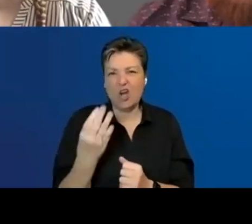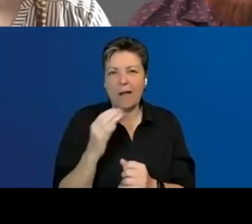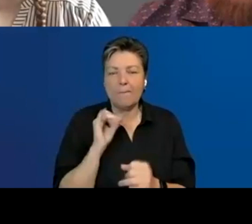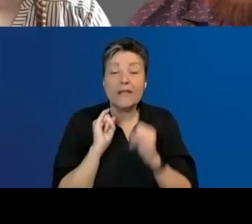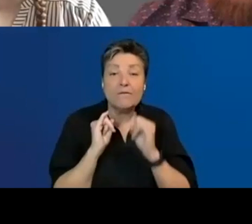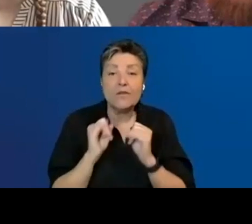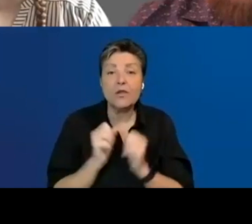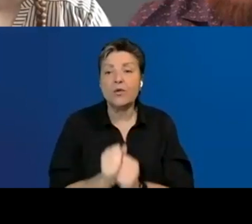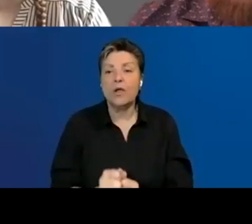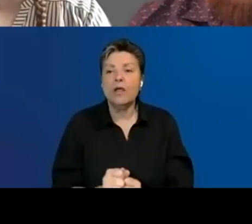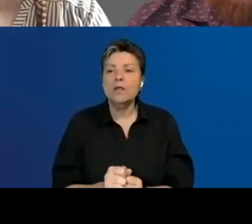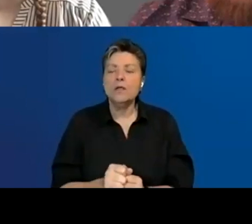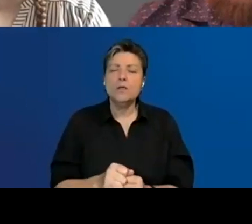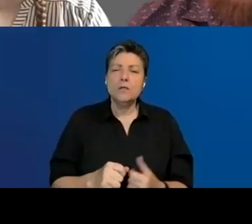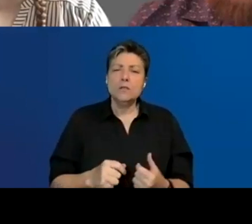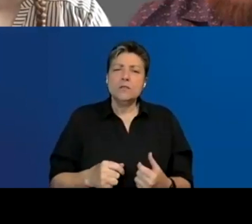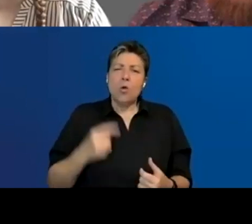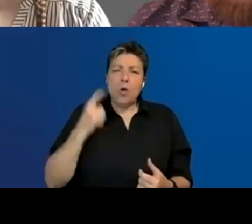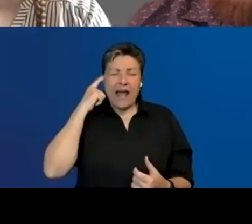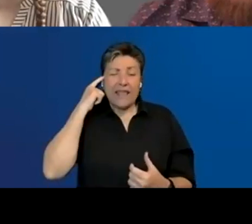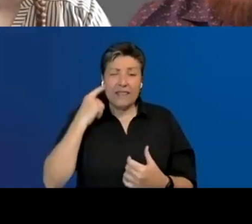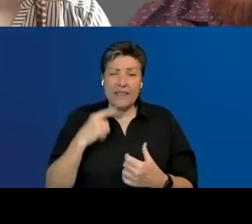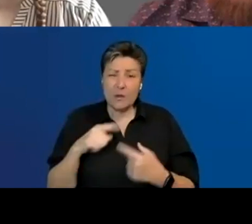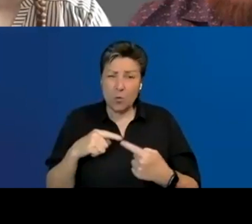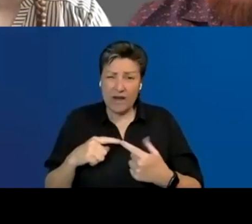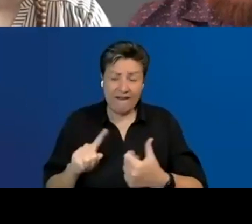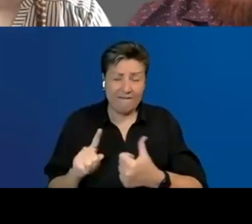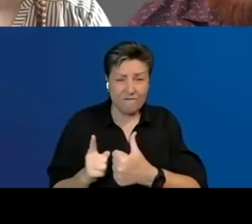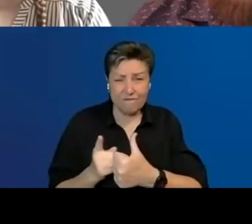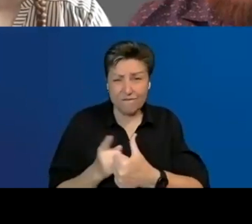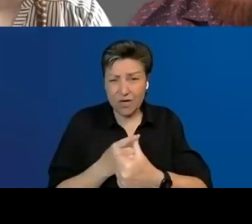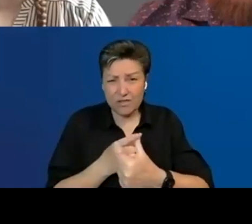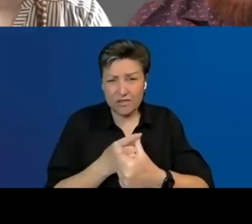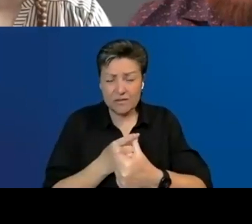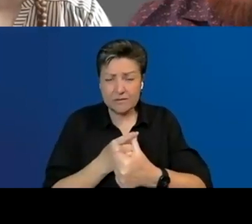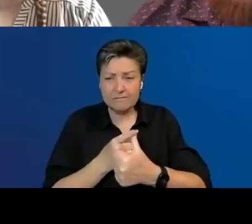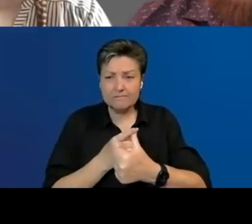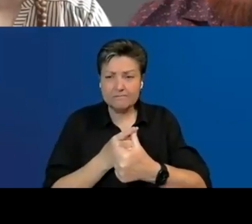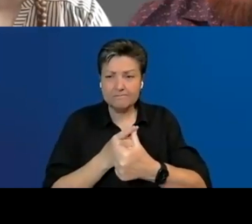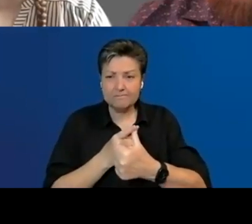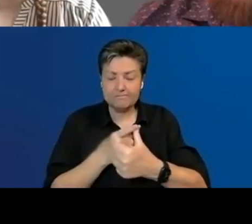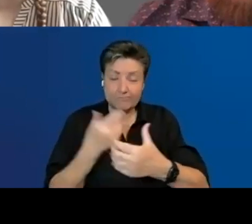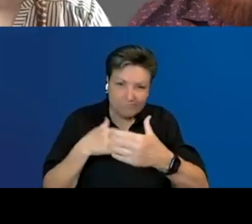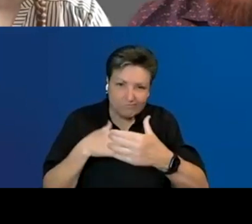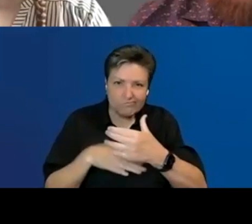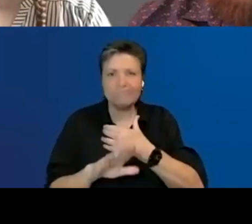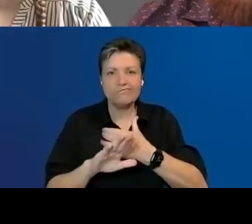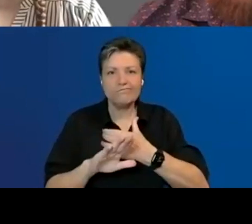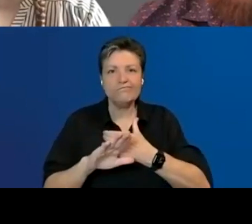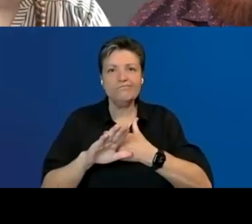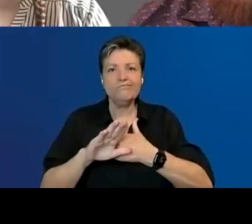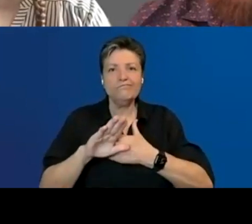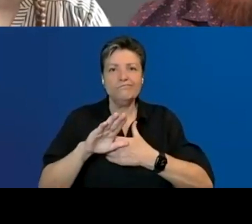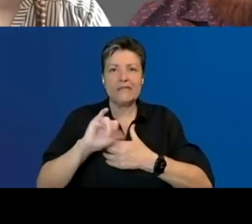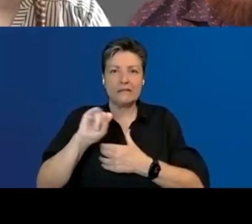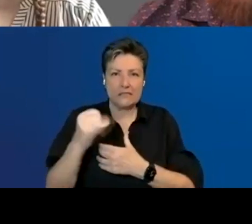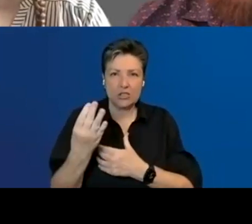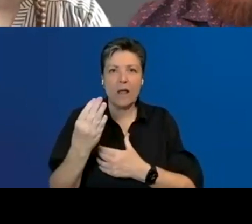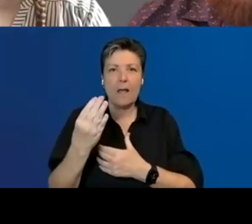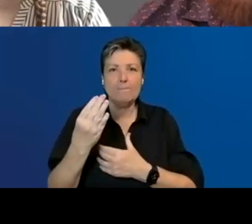Yeah, I think like when I first, at first when I was kind of entering the job market and